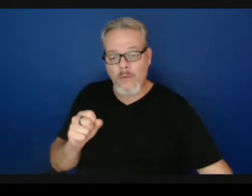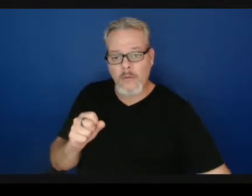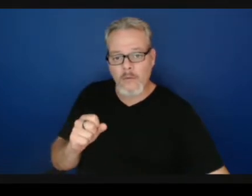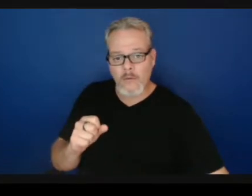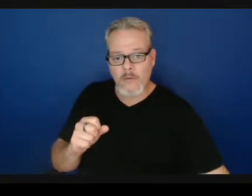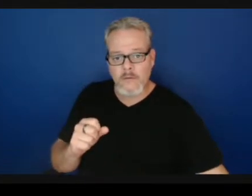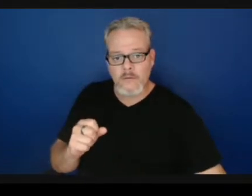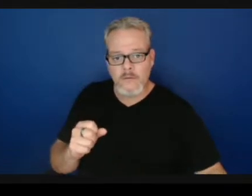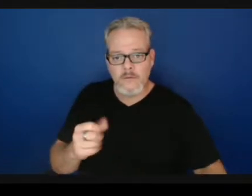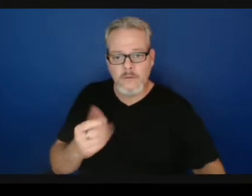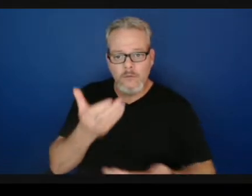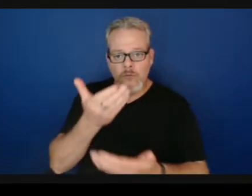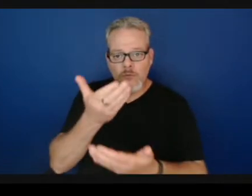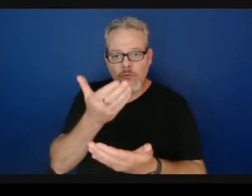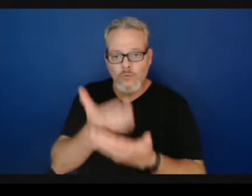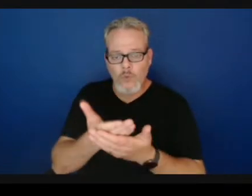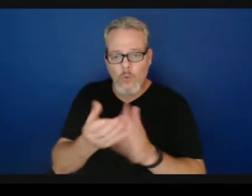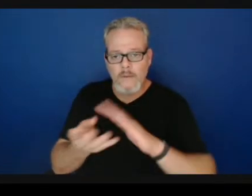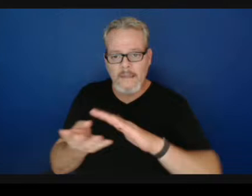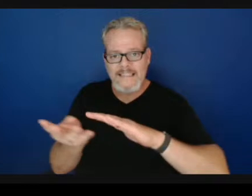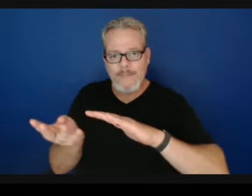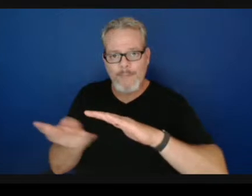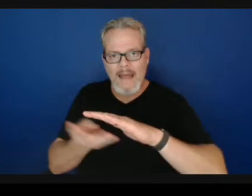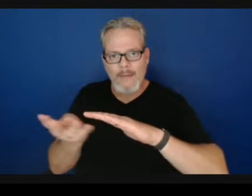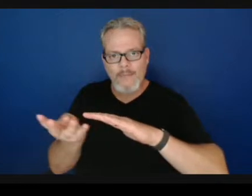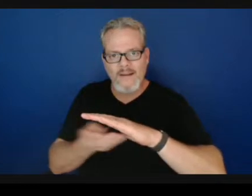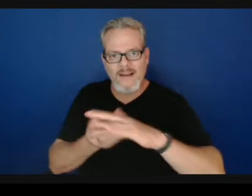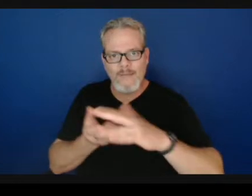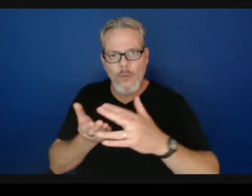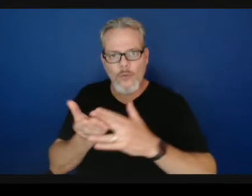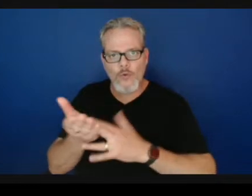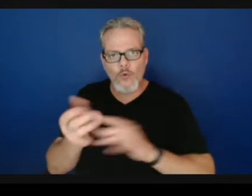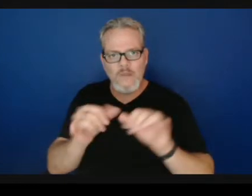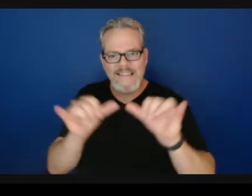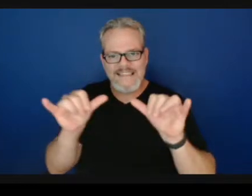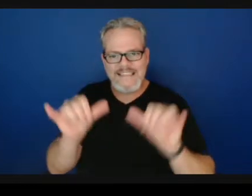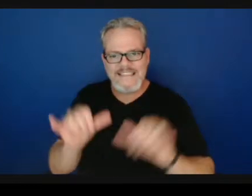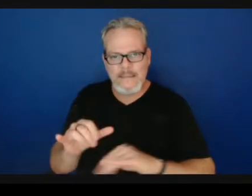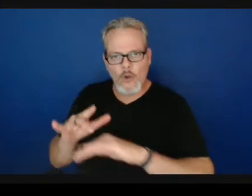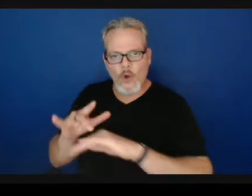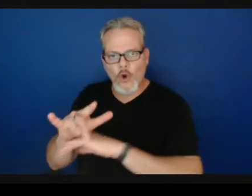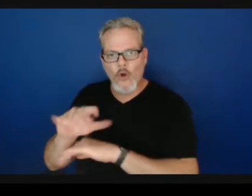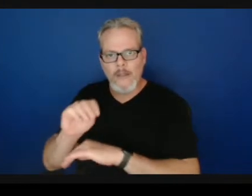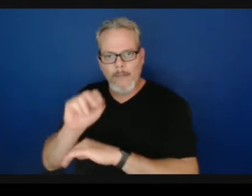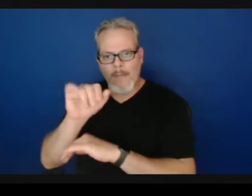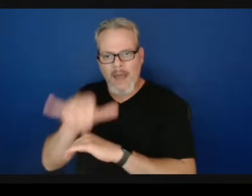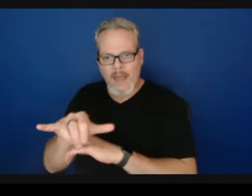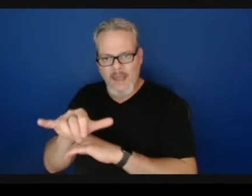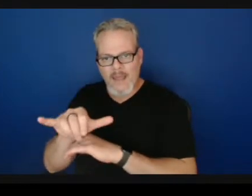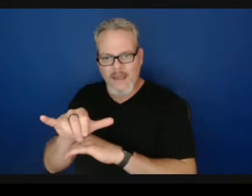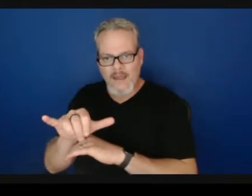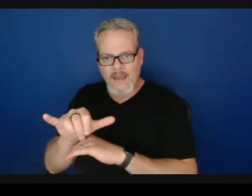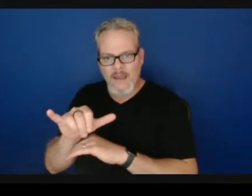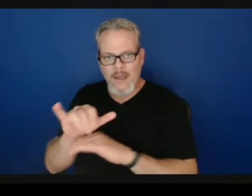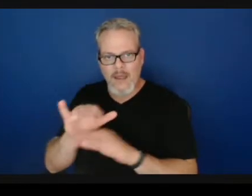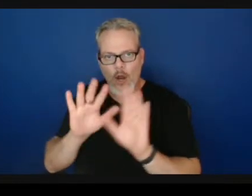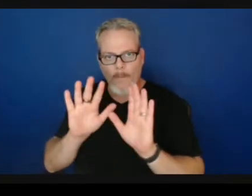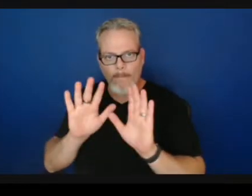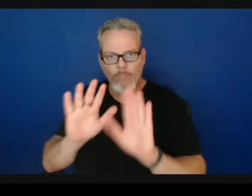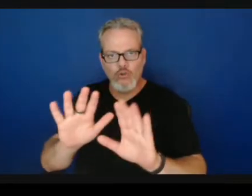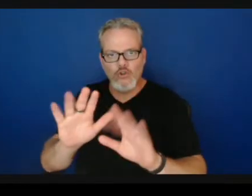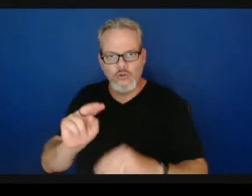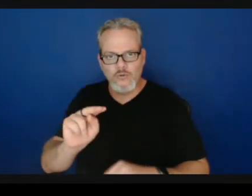magma came through the system in early May, it got pushed to the north.